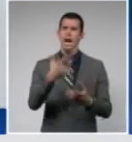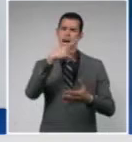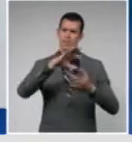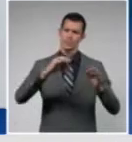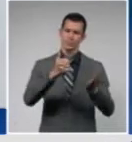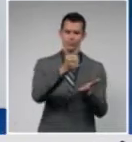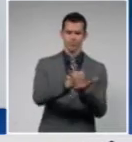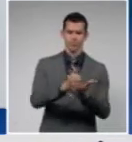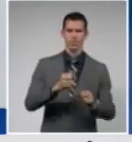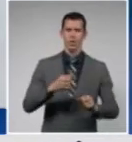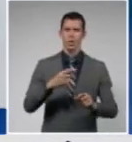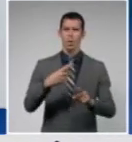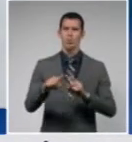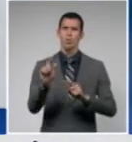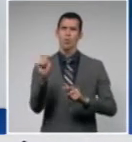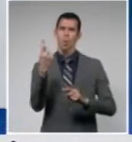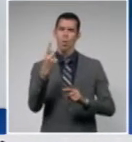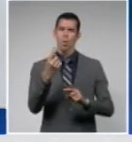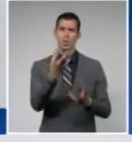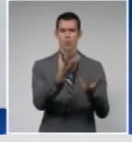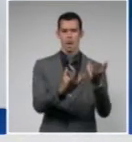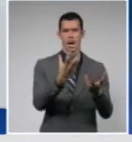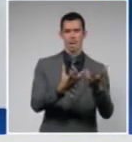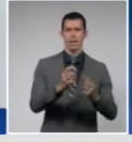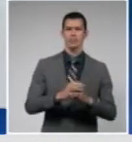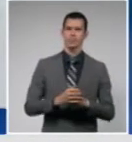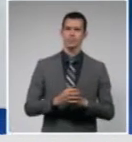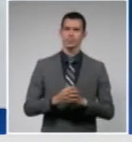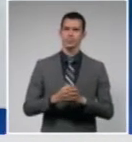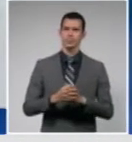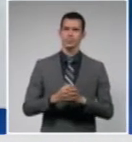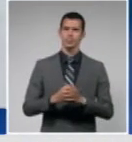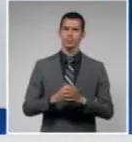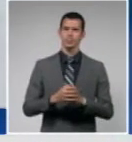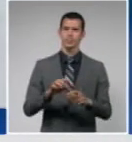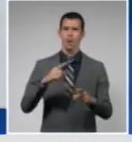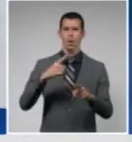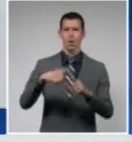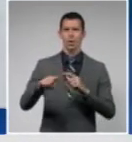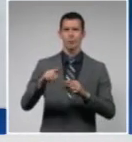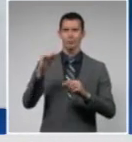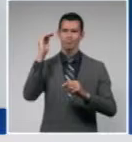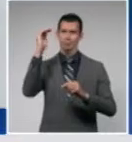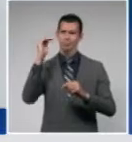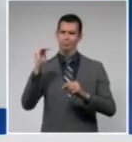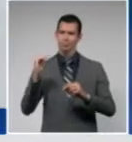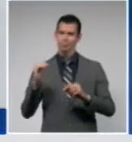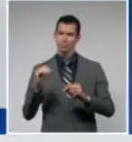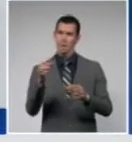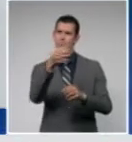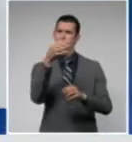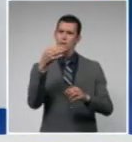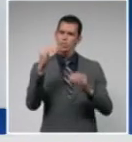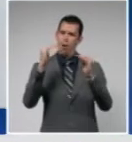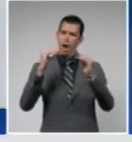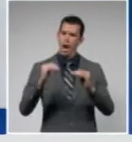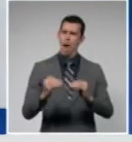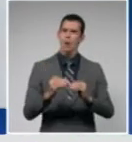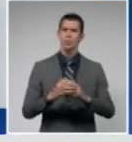1, San Antonio de los Baños 1, and San Cristobal with 1